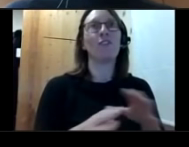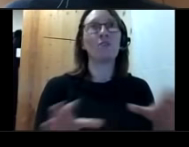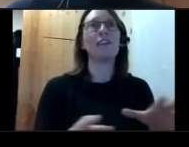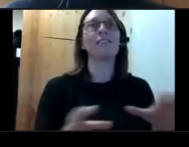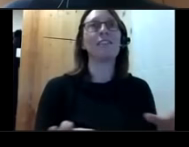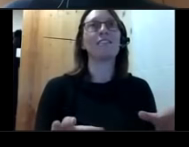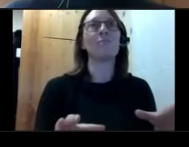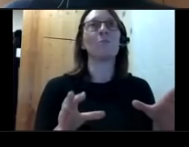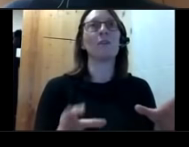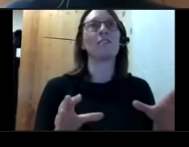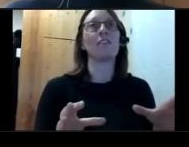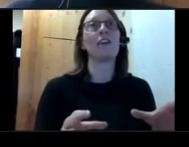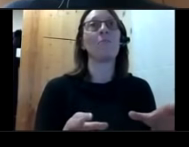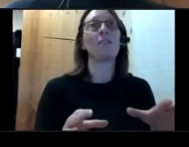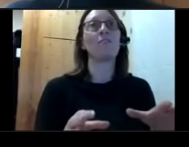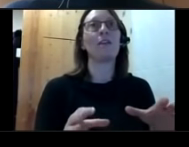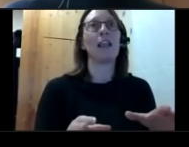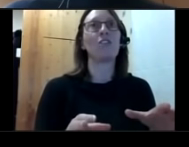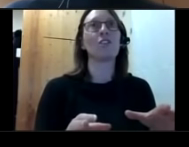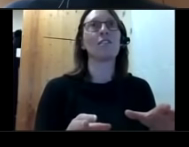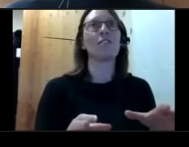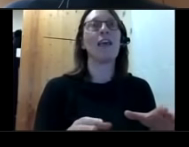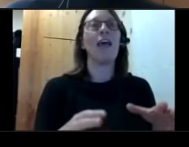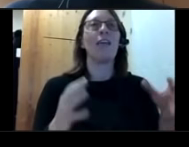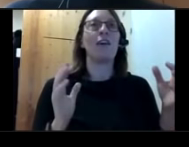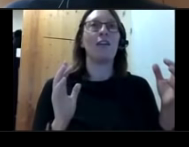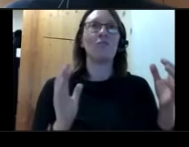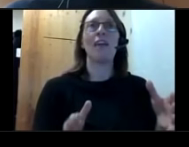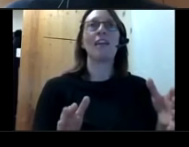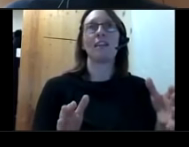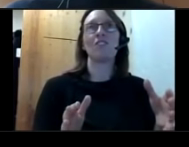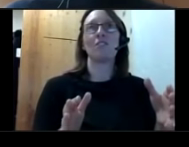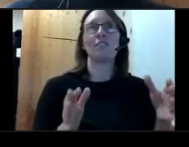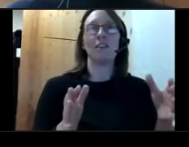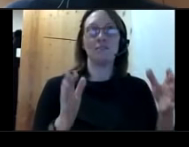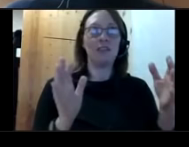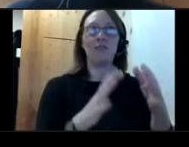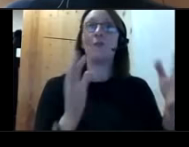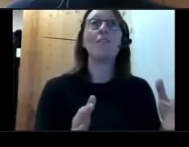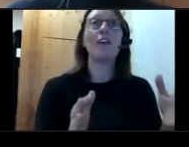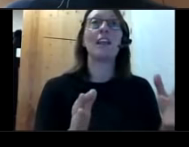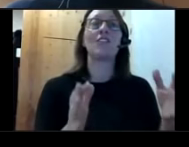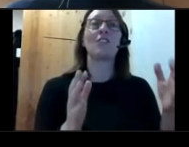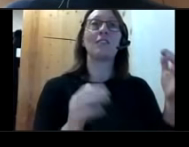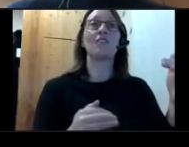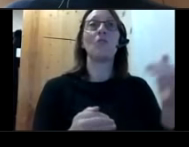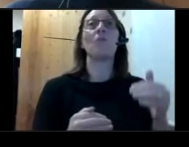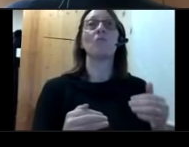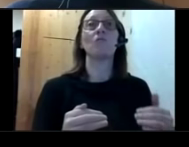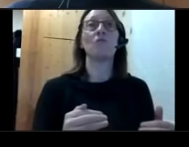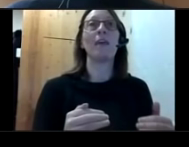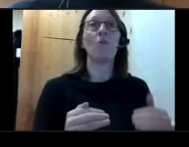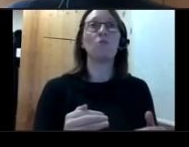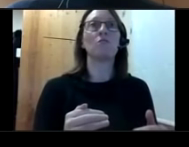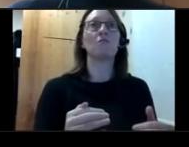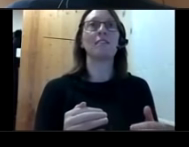off content and systems because they think they can't meet these regulations. There is a recognition that even within the regulations that it's not possible